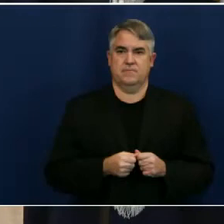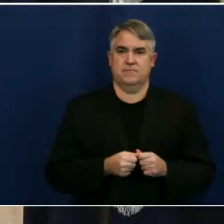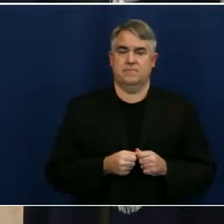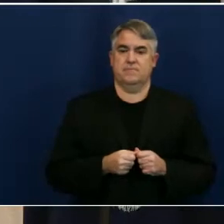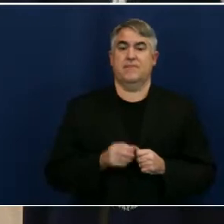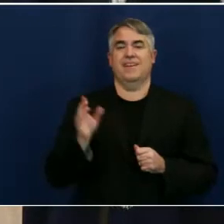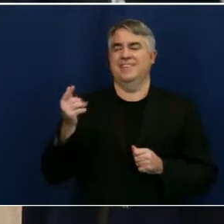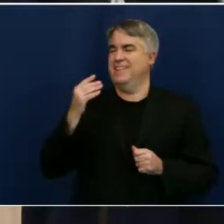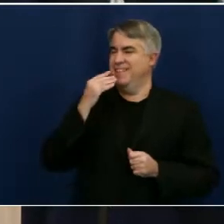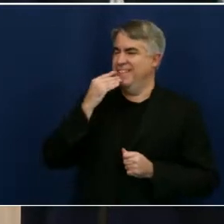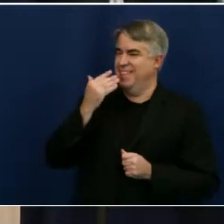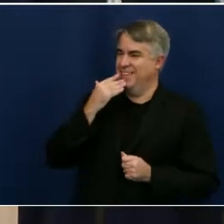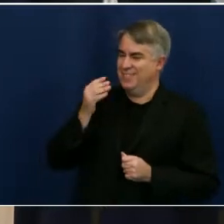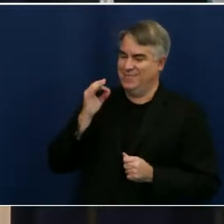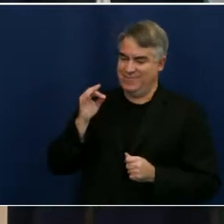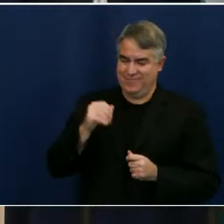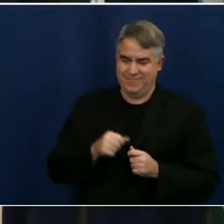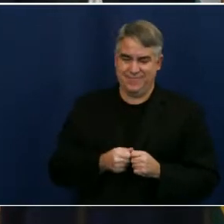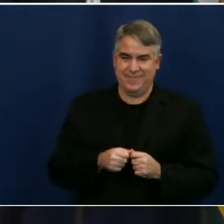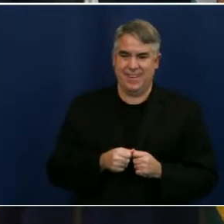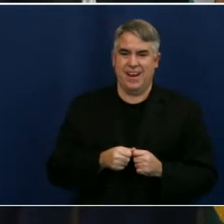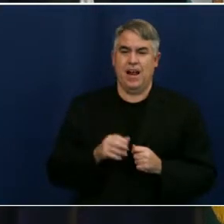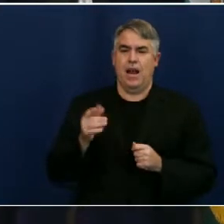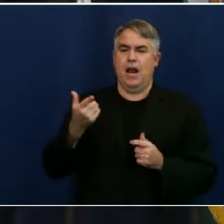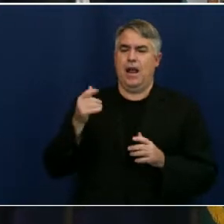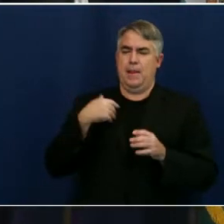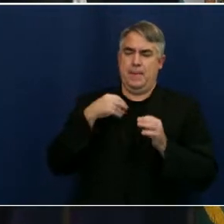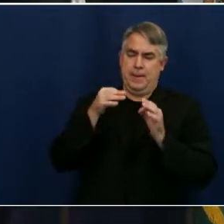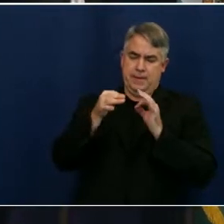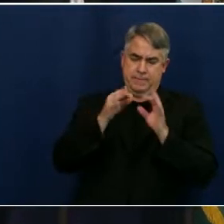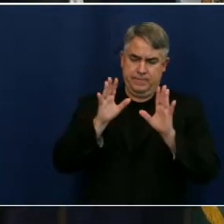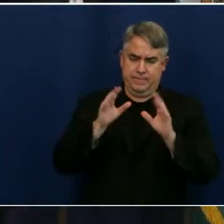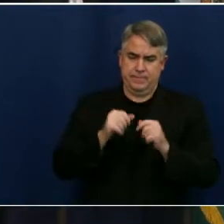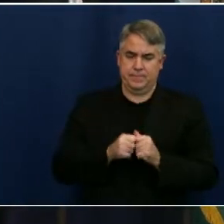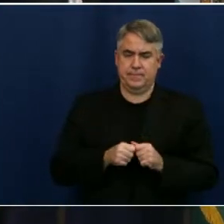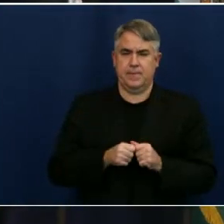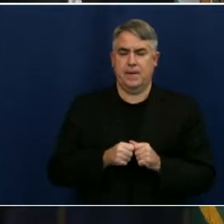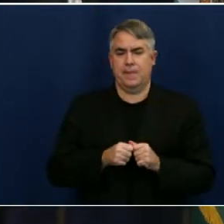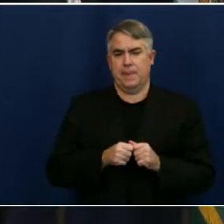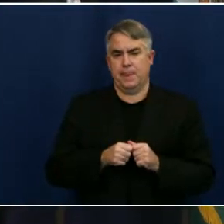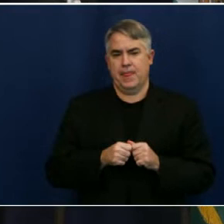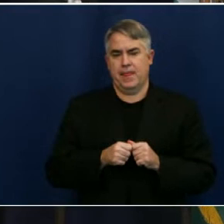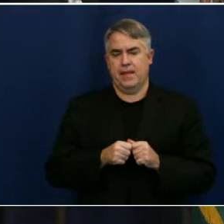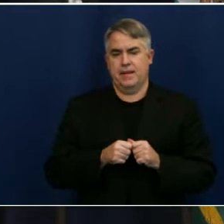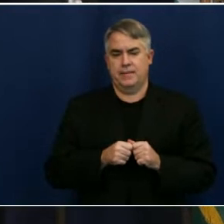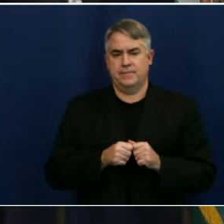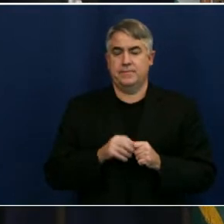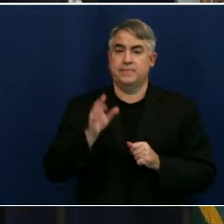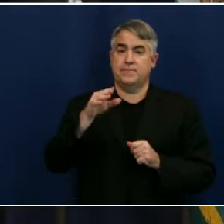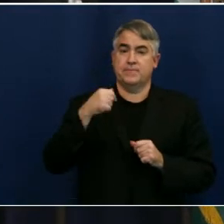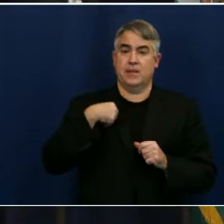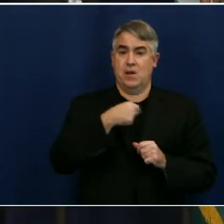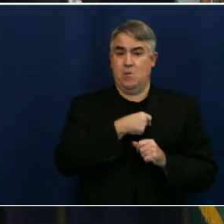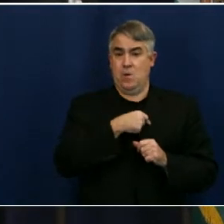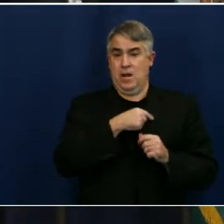Thank you for the opportunity to speak more about the prioritizations. In the calls we've had with the state,